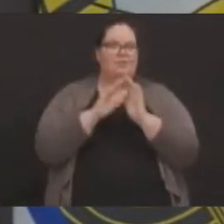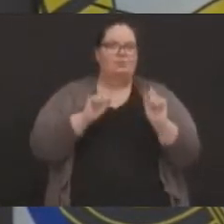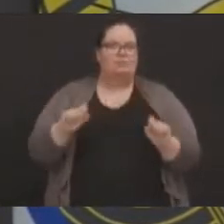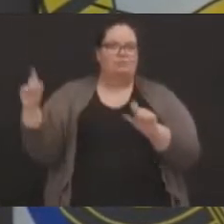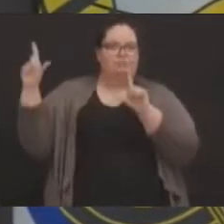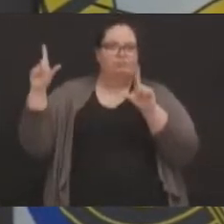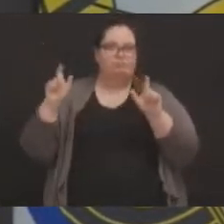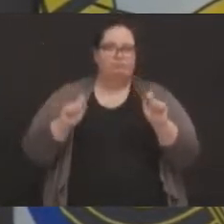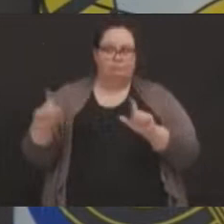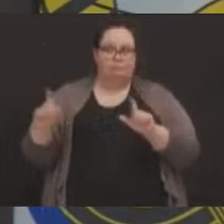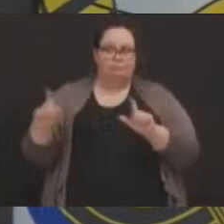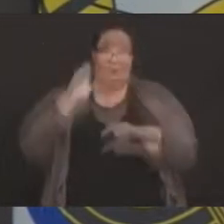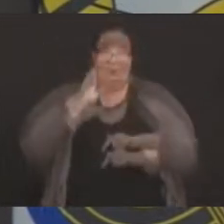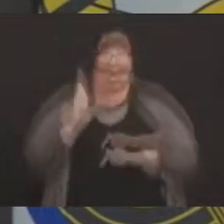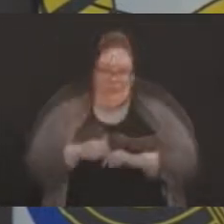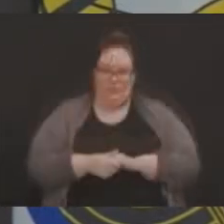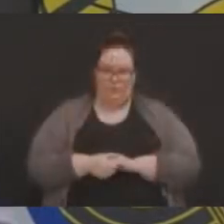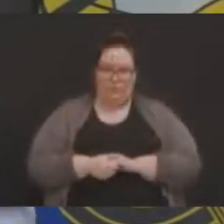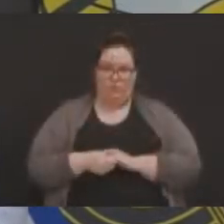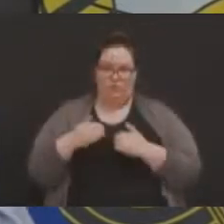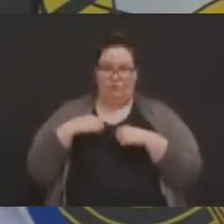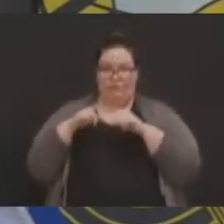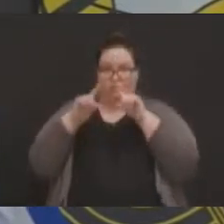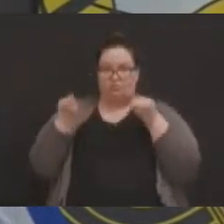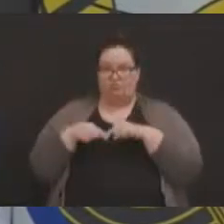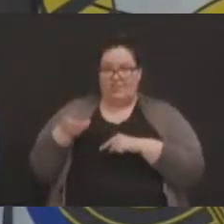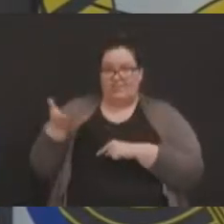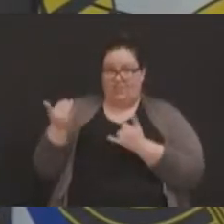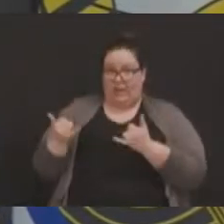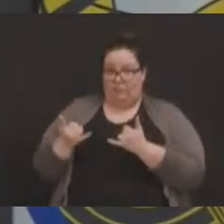Oh, well, I wanted to look at them. I wanted to look at them also.